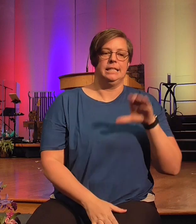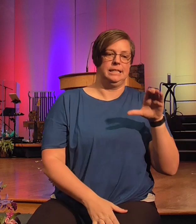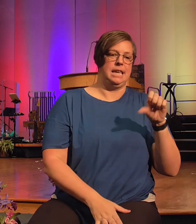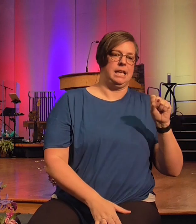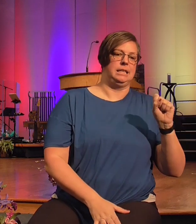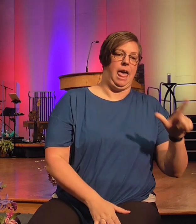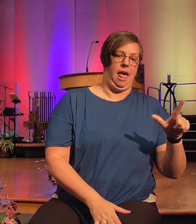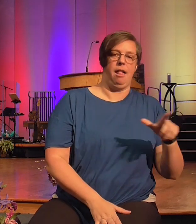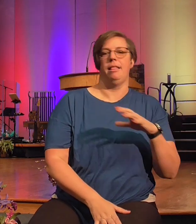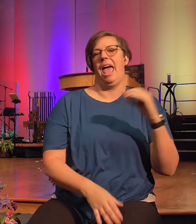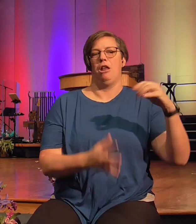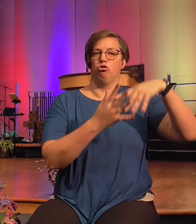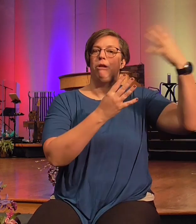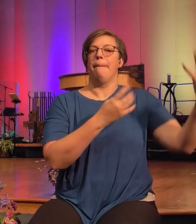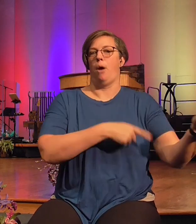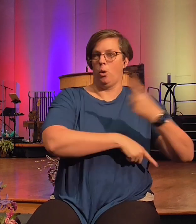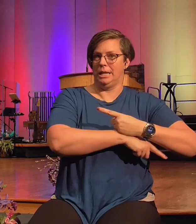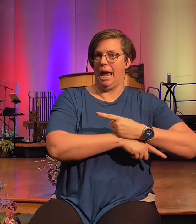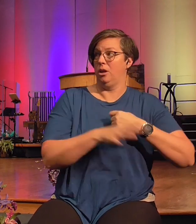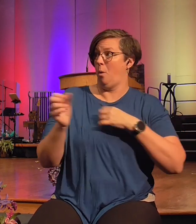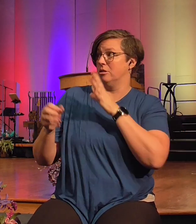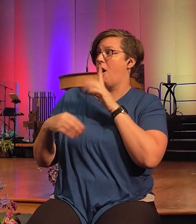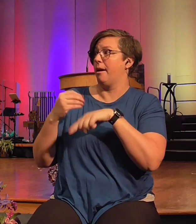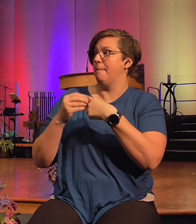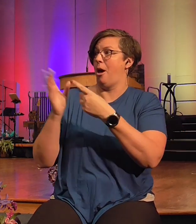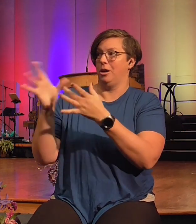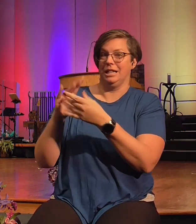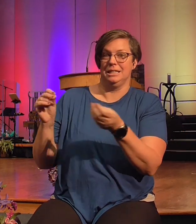and Rainbow Day camp. Do you want to talk about your experience?